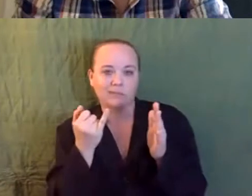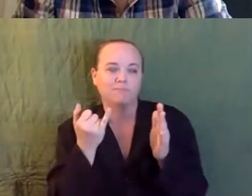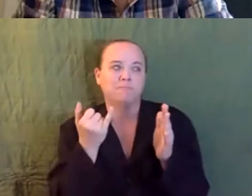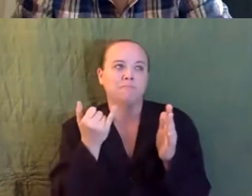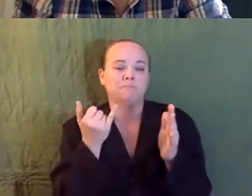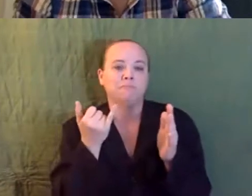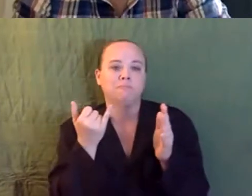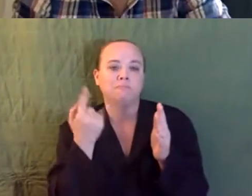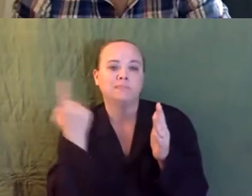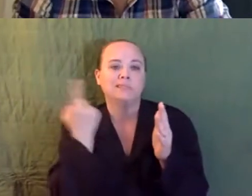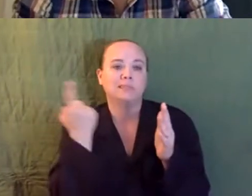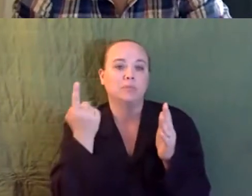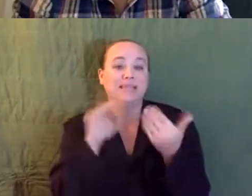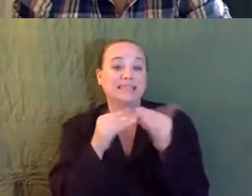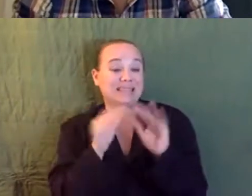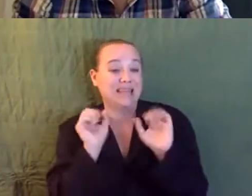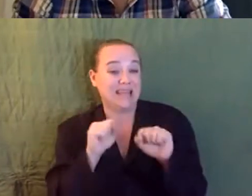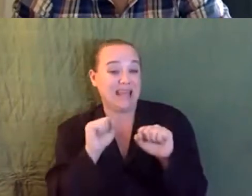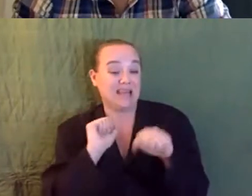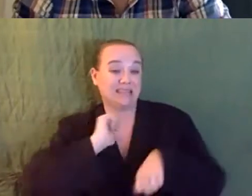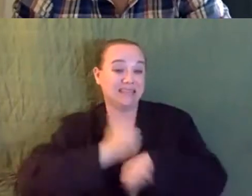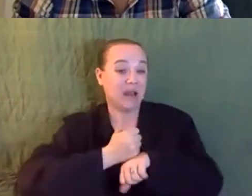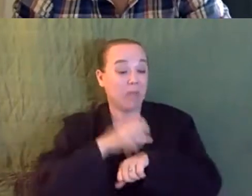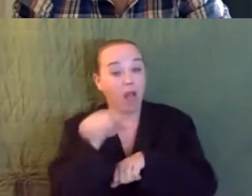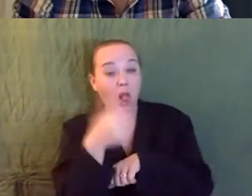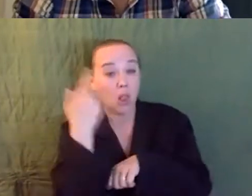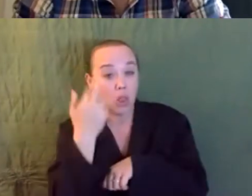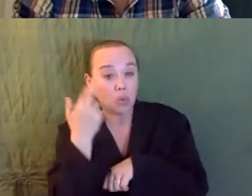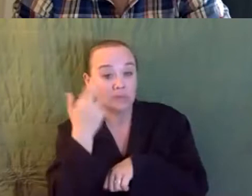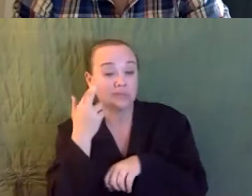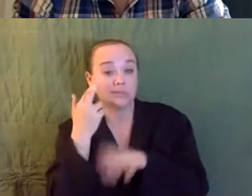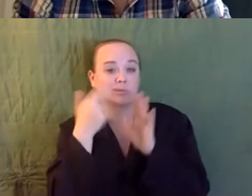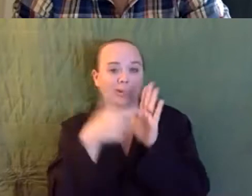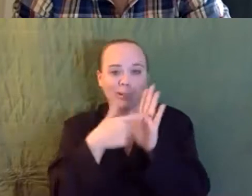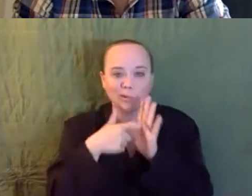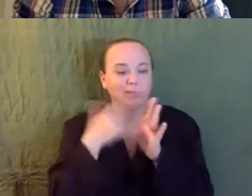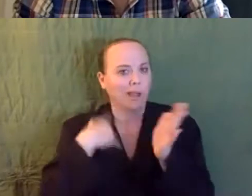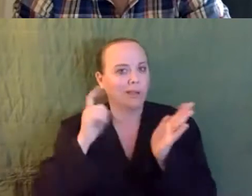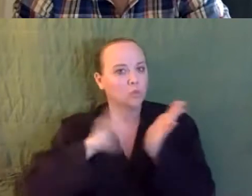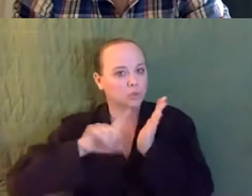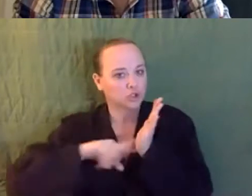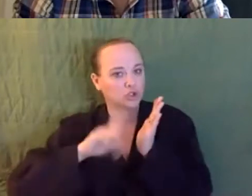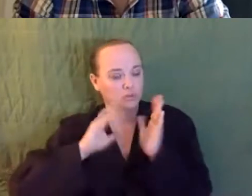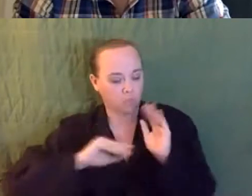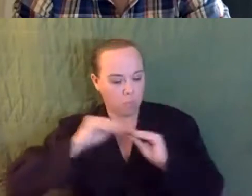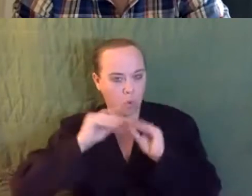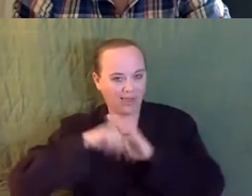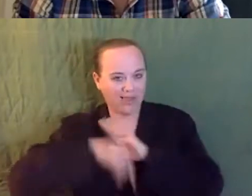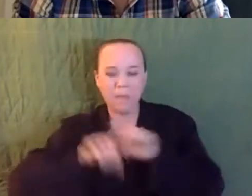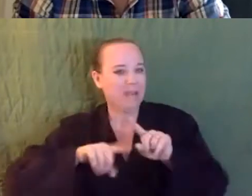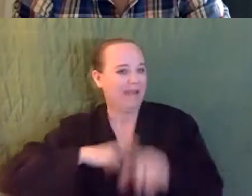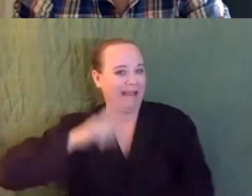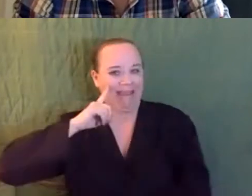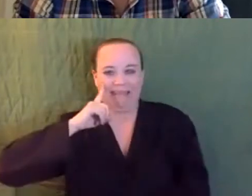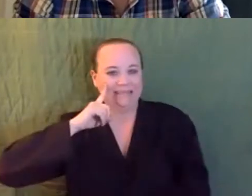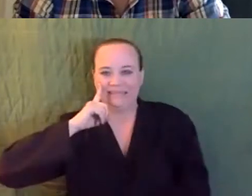on whether or not the city could do something like that. I'd certainly be willing to research that. further, but I suspect that that